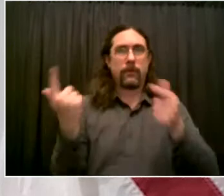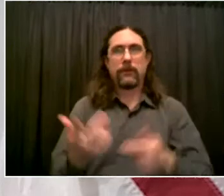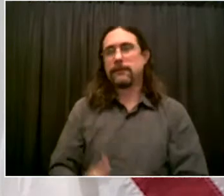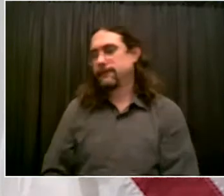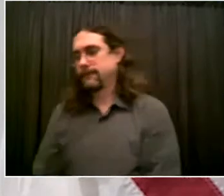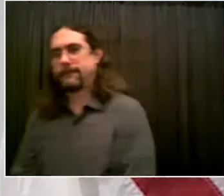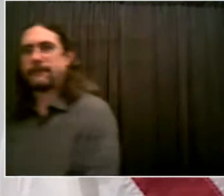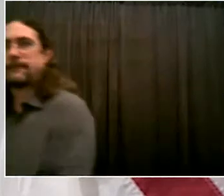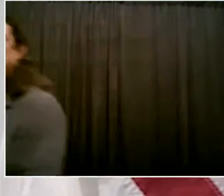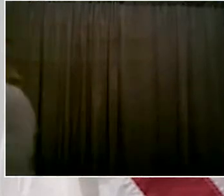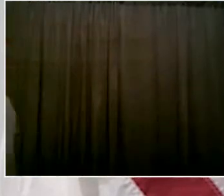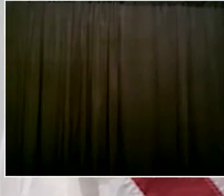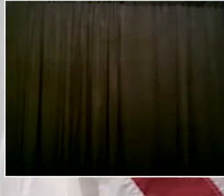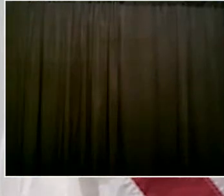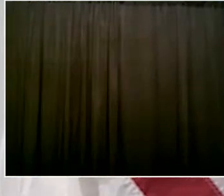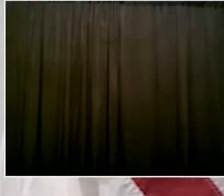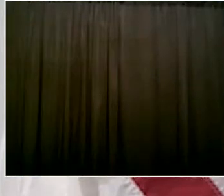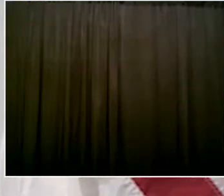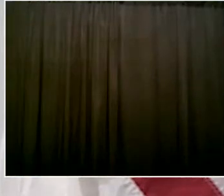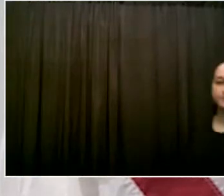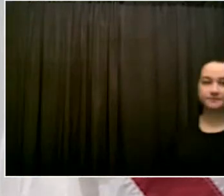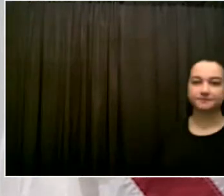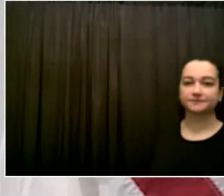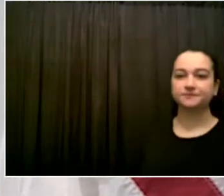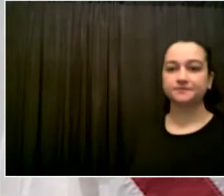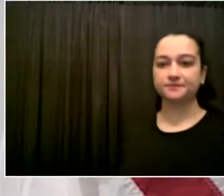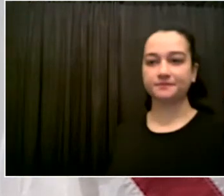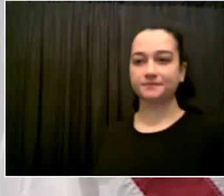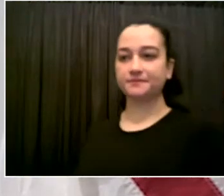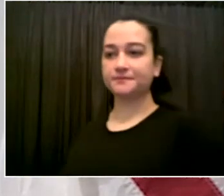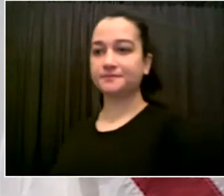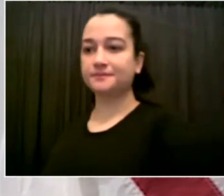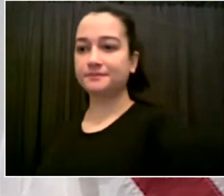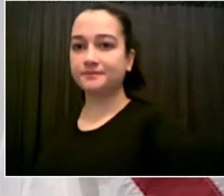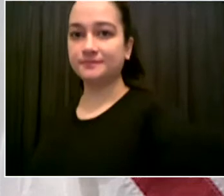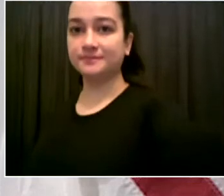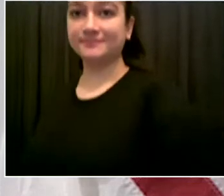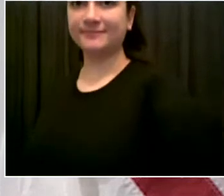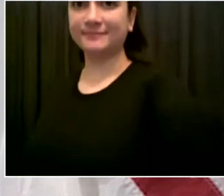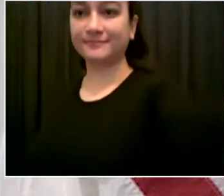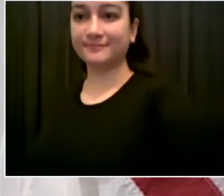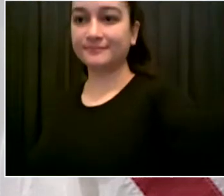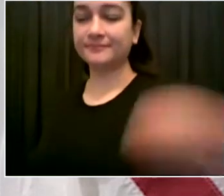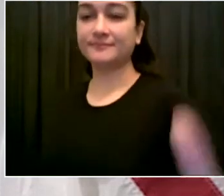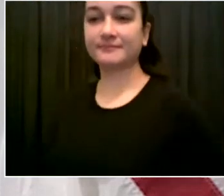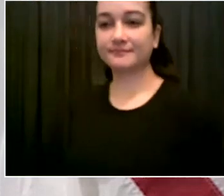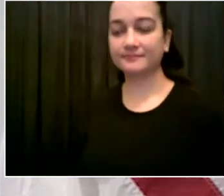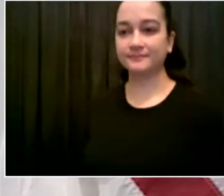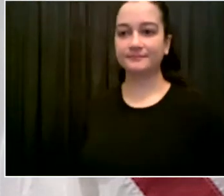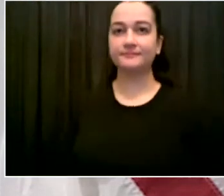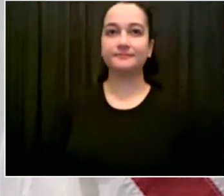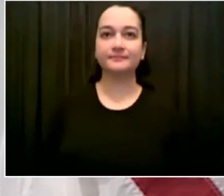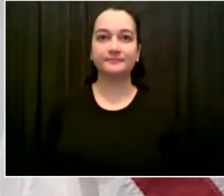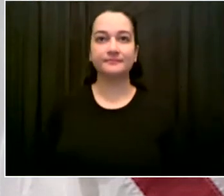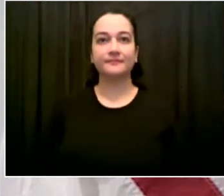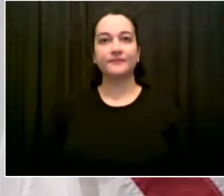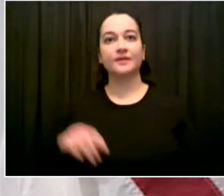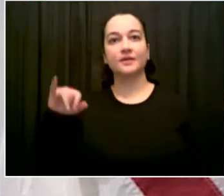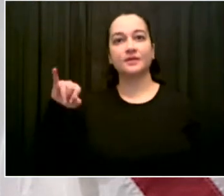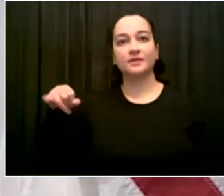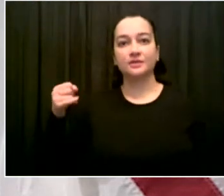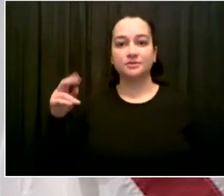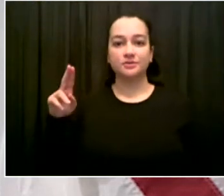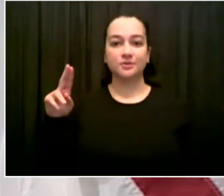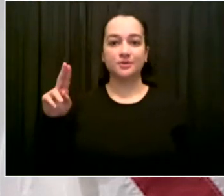Oh, hey, good morning, Mr. Mayor. How are you? I'm doing And happy St. Patrick's Day. Happy St. Patrick's Day. How you doing? Yes,